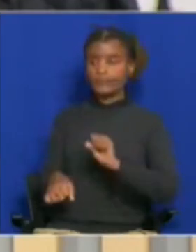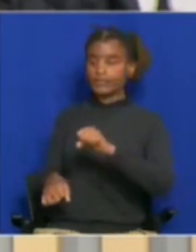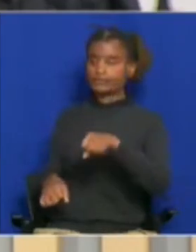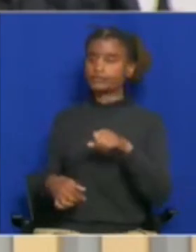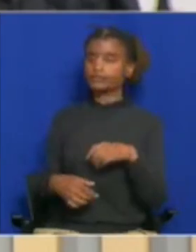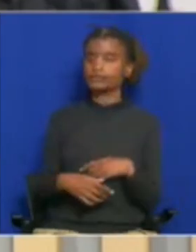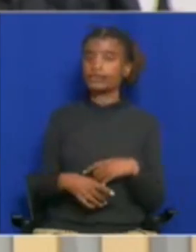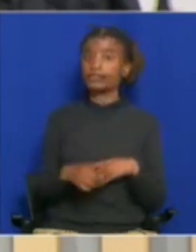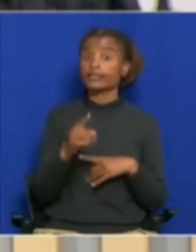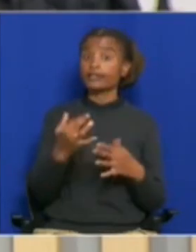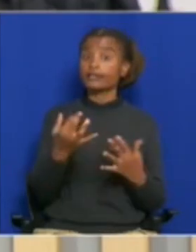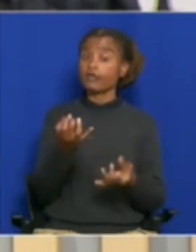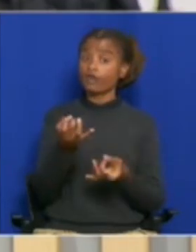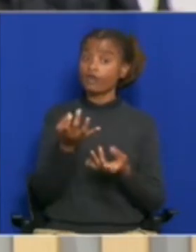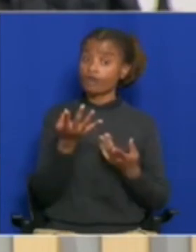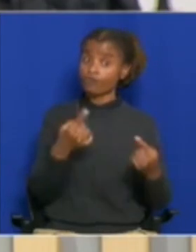2022,